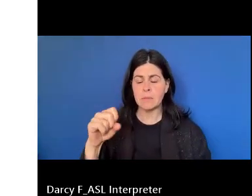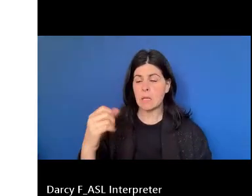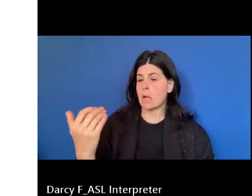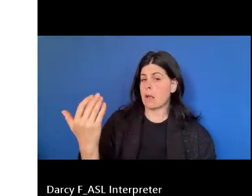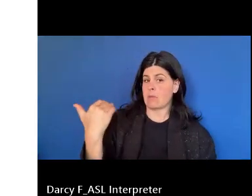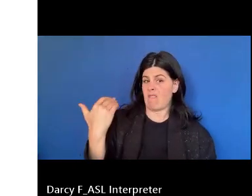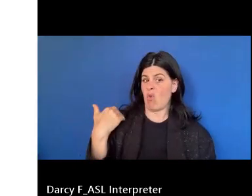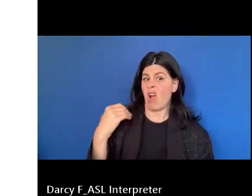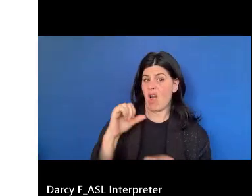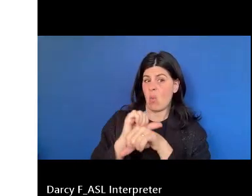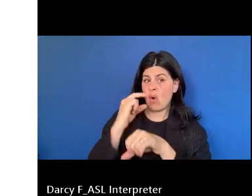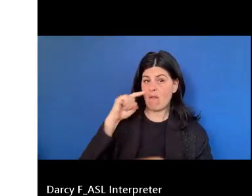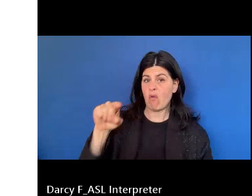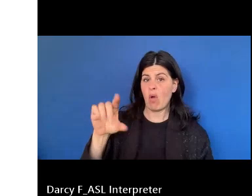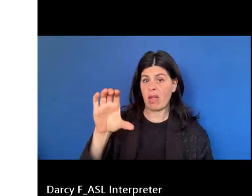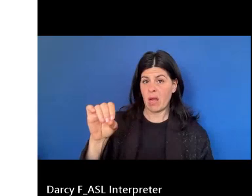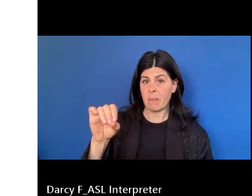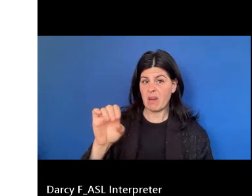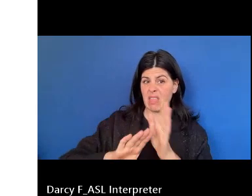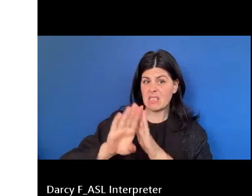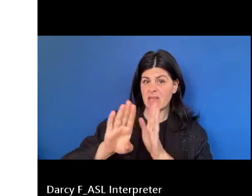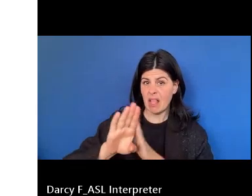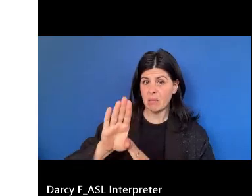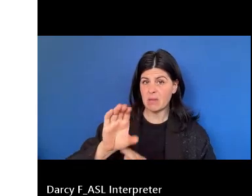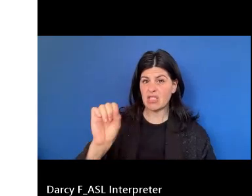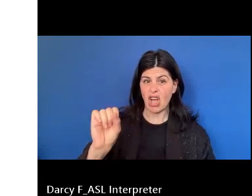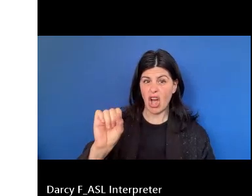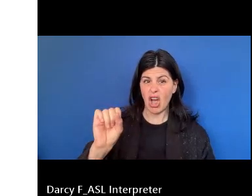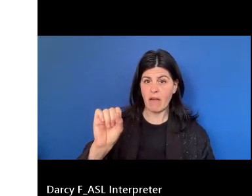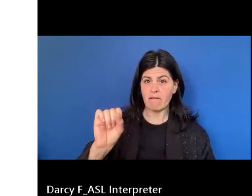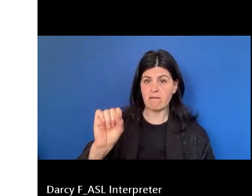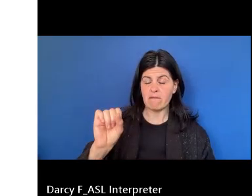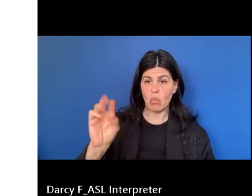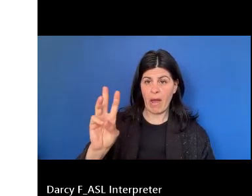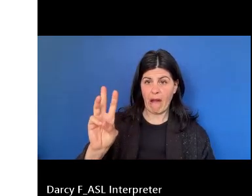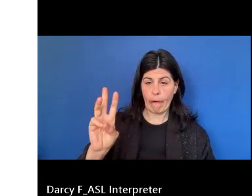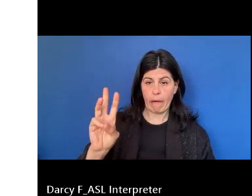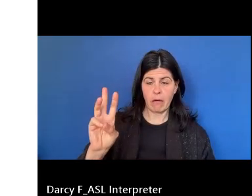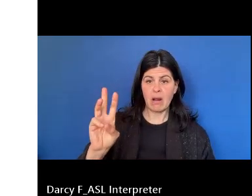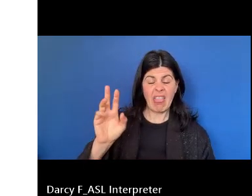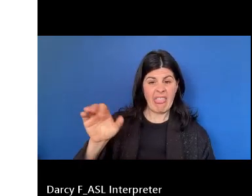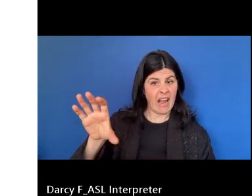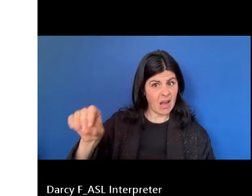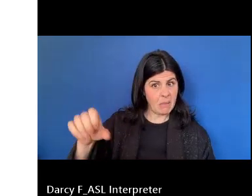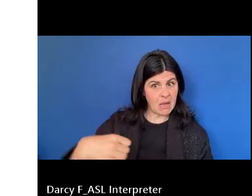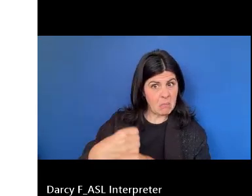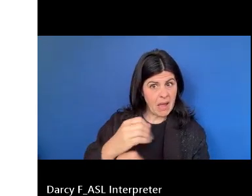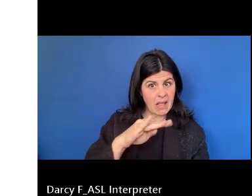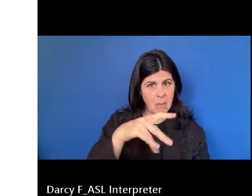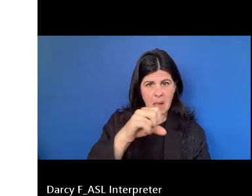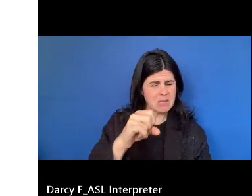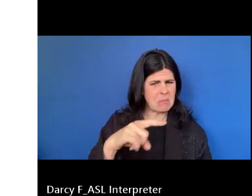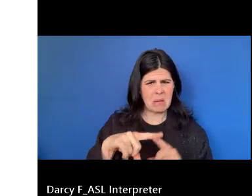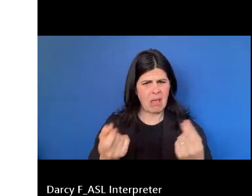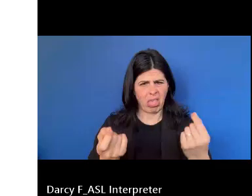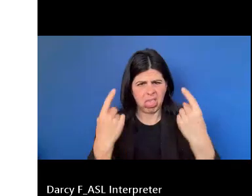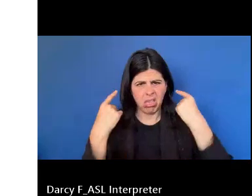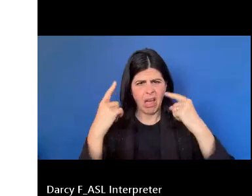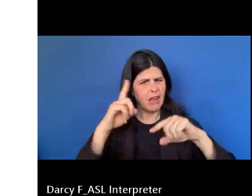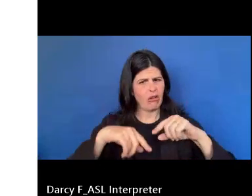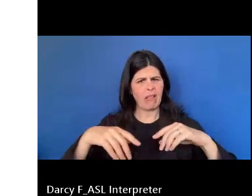that developed the software that made your maps, and I couldn't make sense of your maps. I couldn't figure out how to get the layers to come up right and